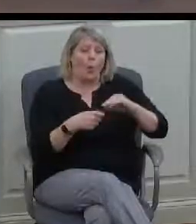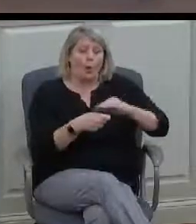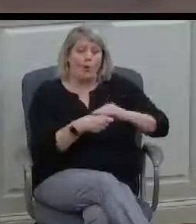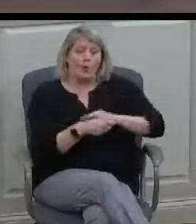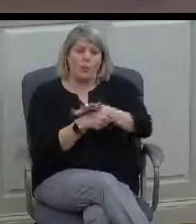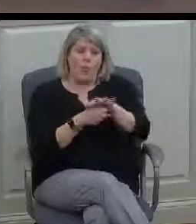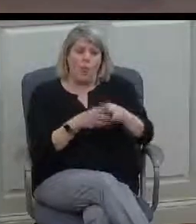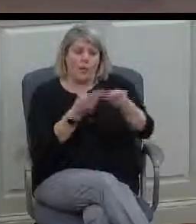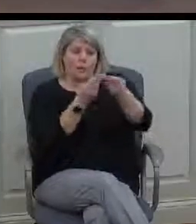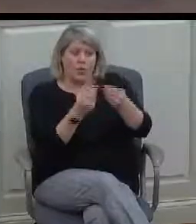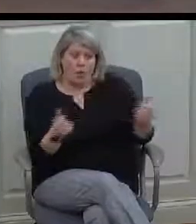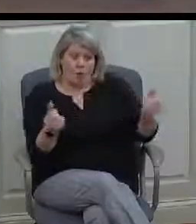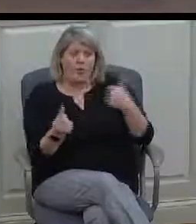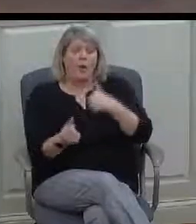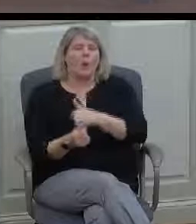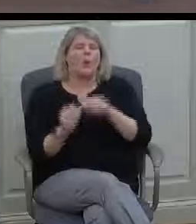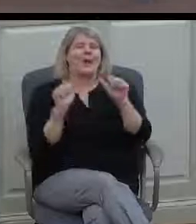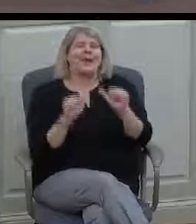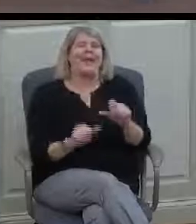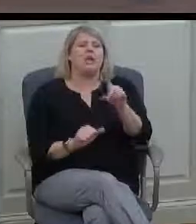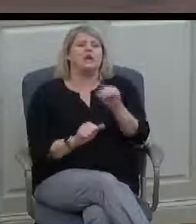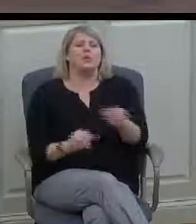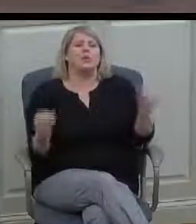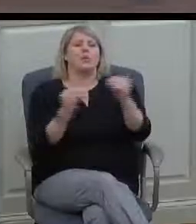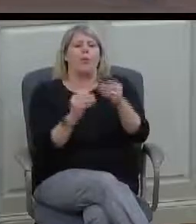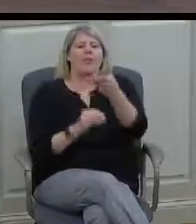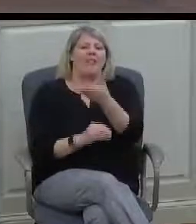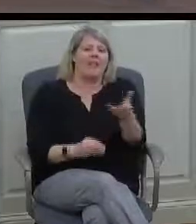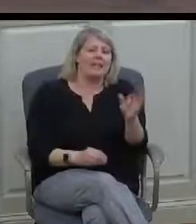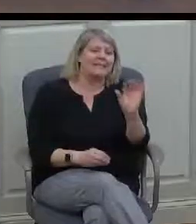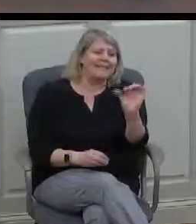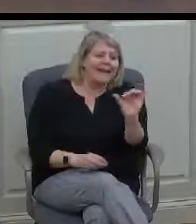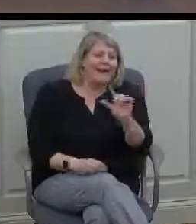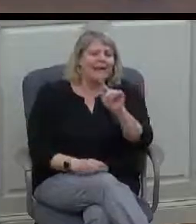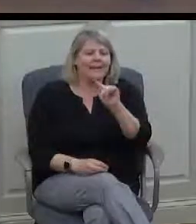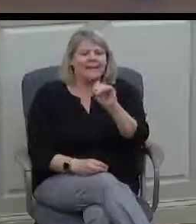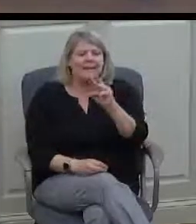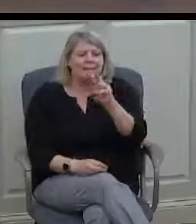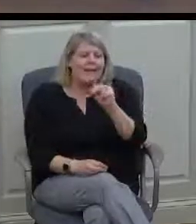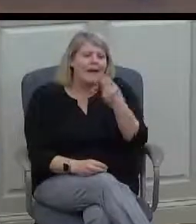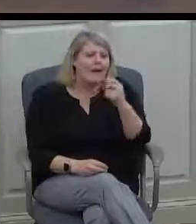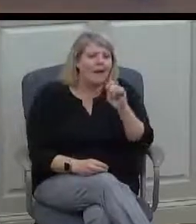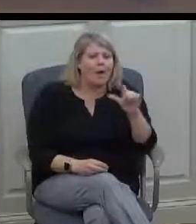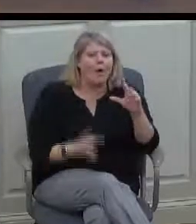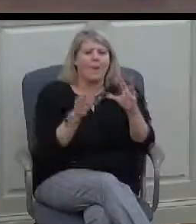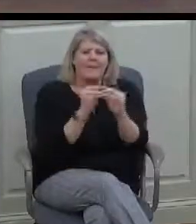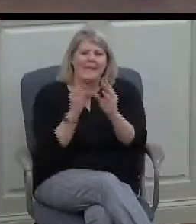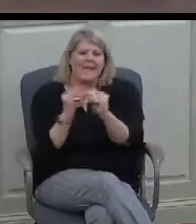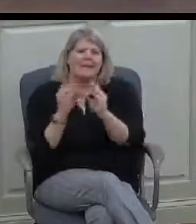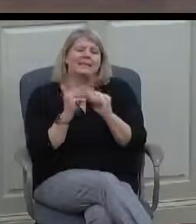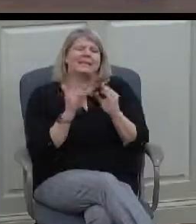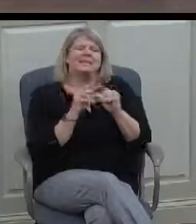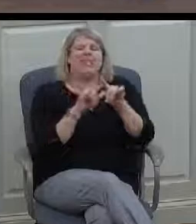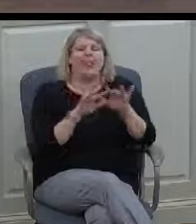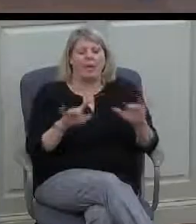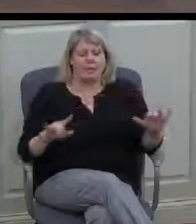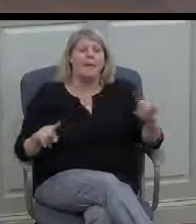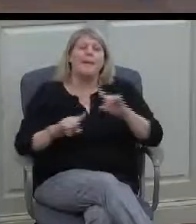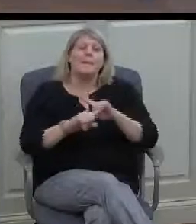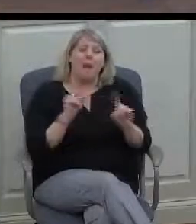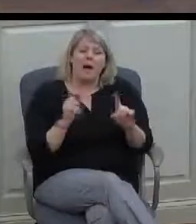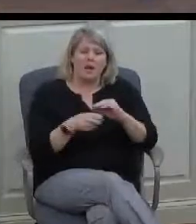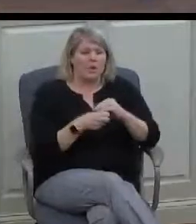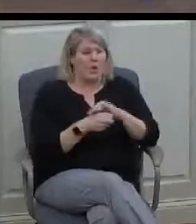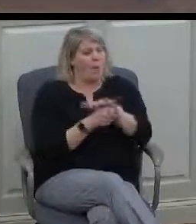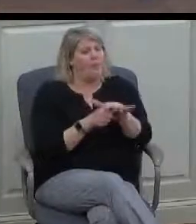more things with town hall meetings and different things like that, be out and be more visible. But COVID